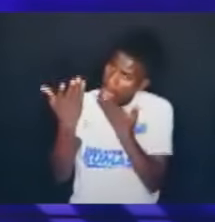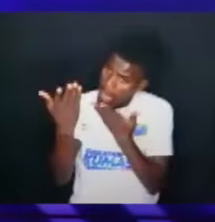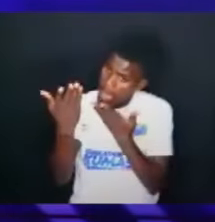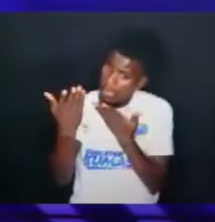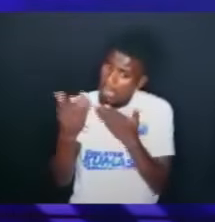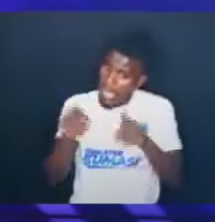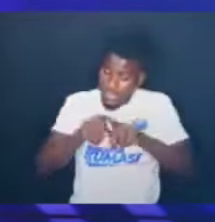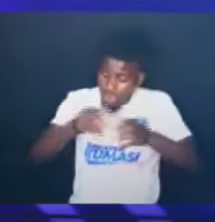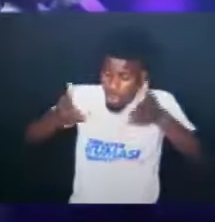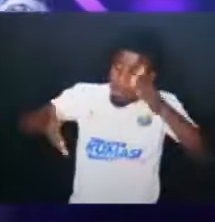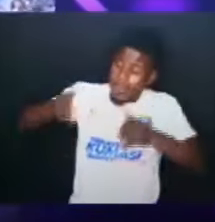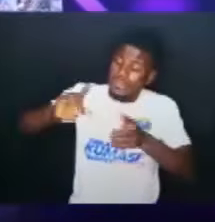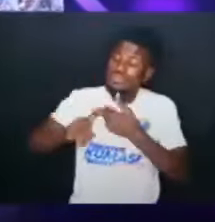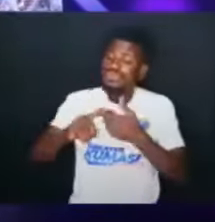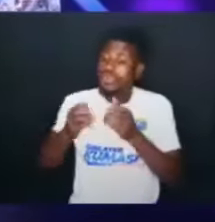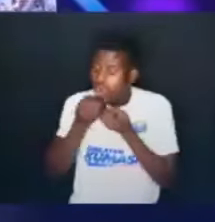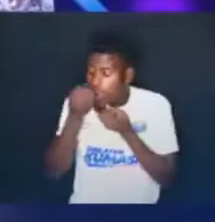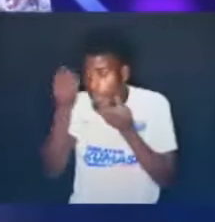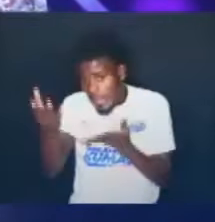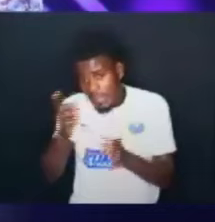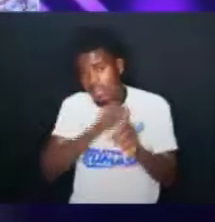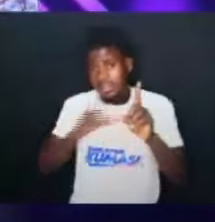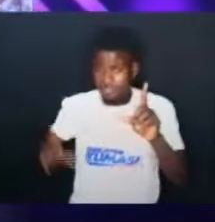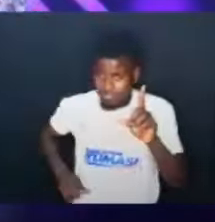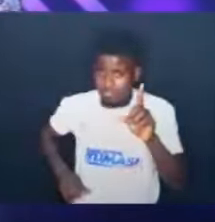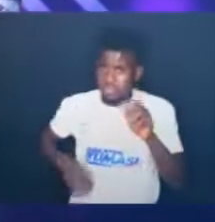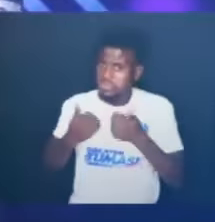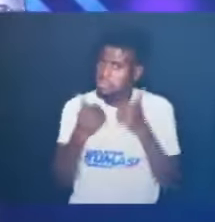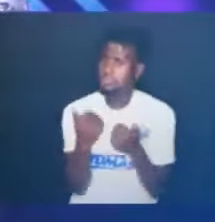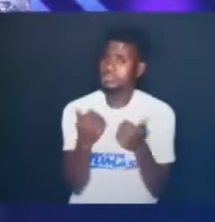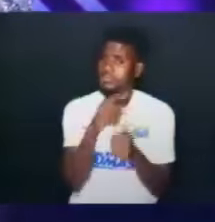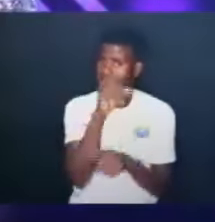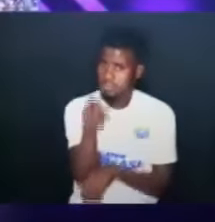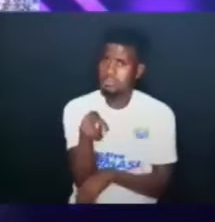obeying the Lord?" Samuel can say, "Ewurade pe ohye afode ne